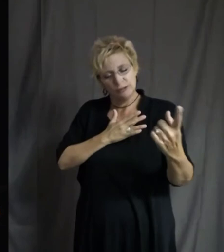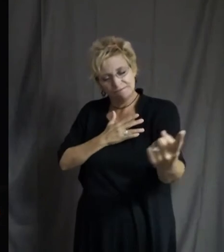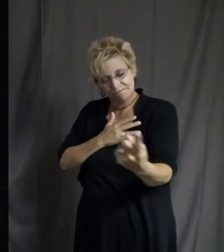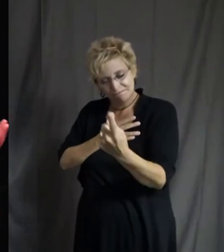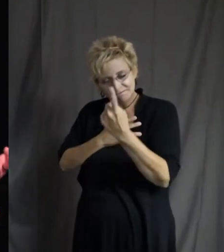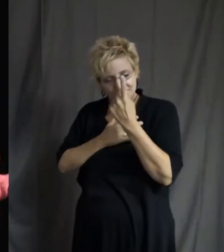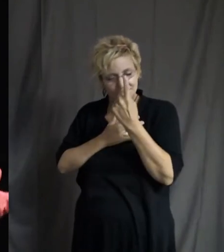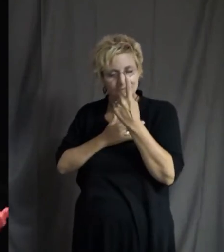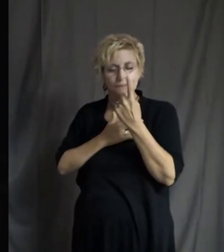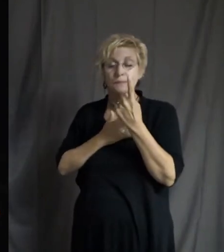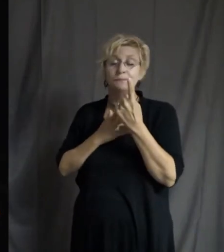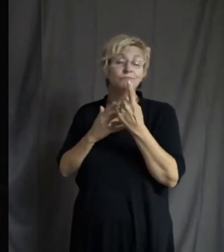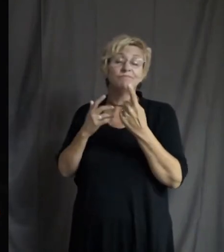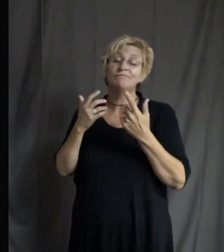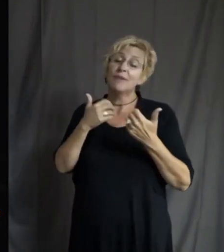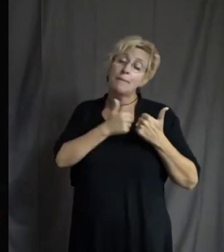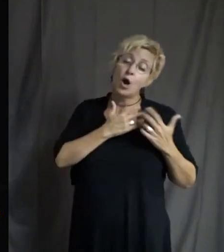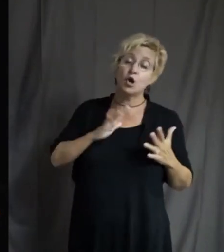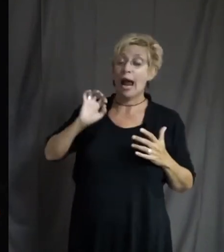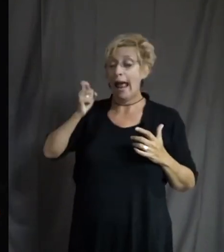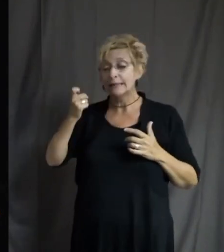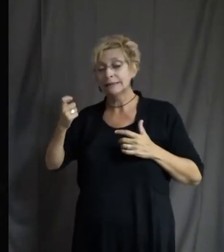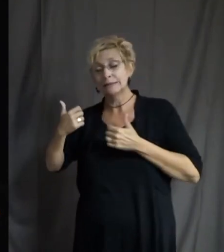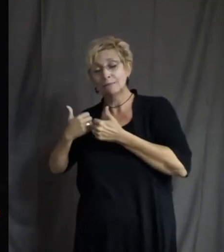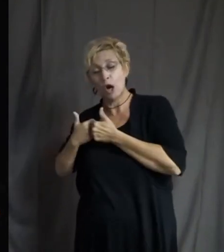And now I'm going to call my partner to mind.